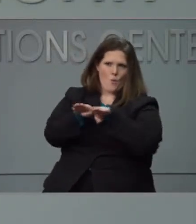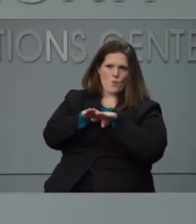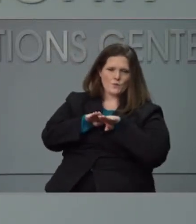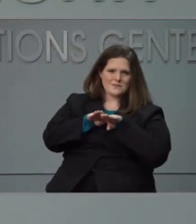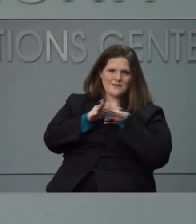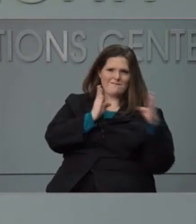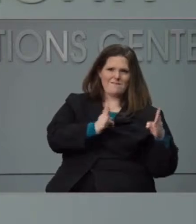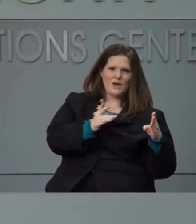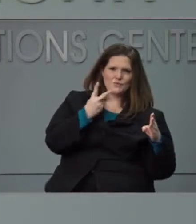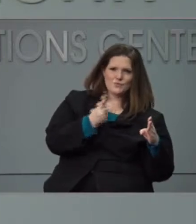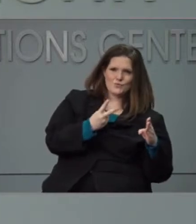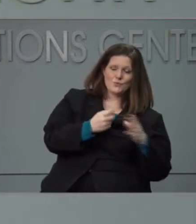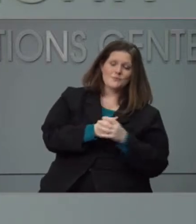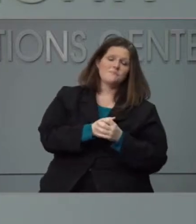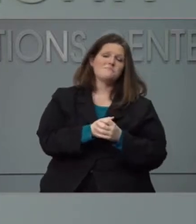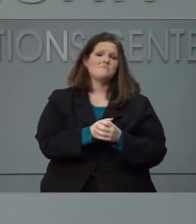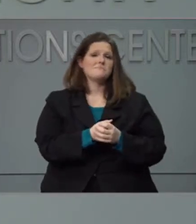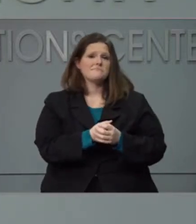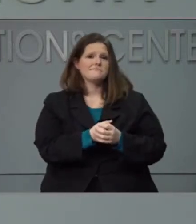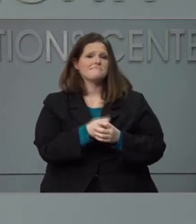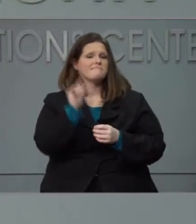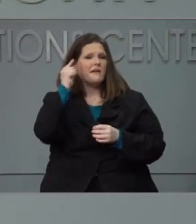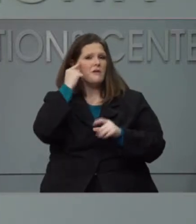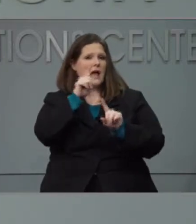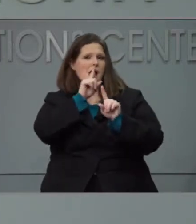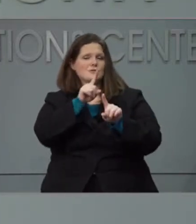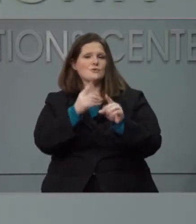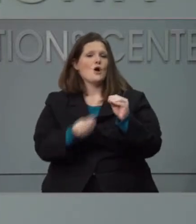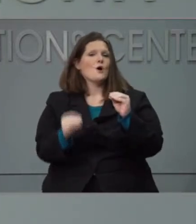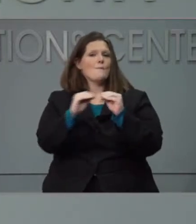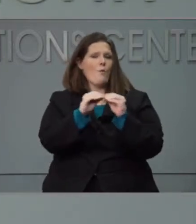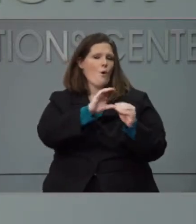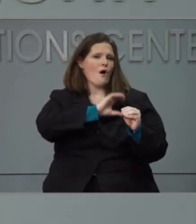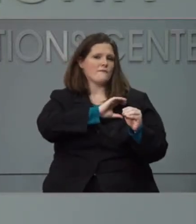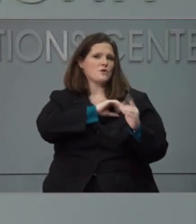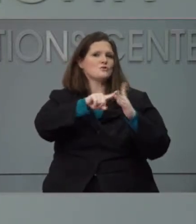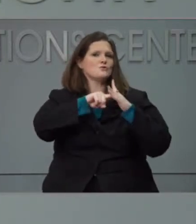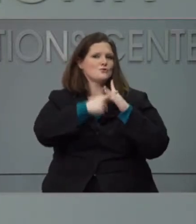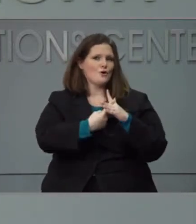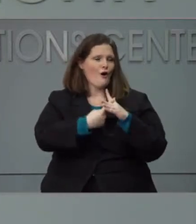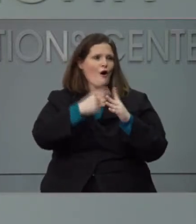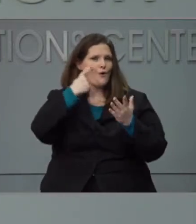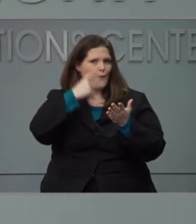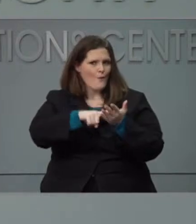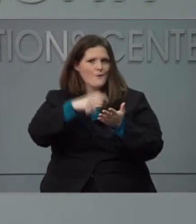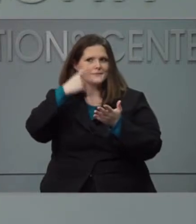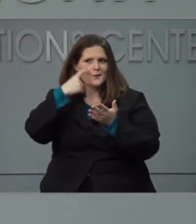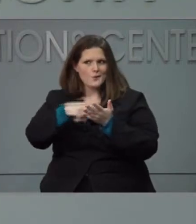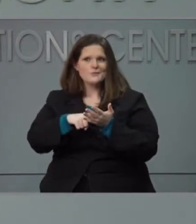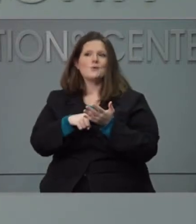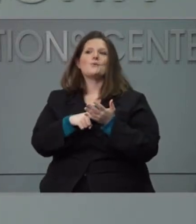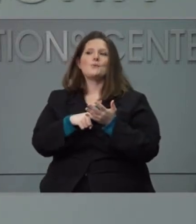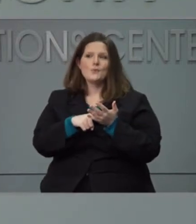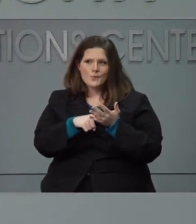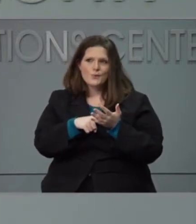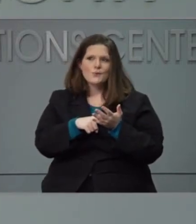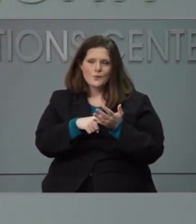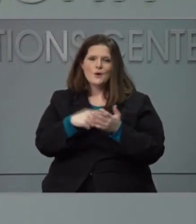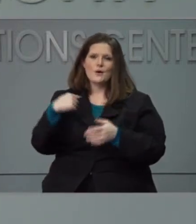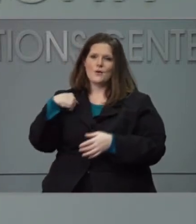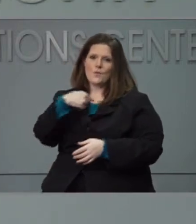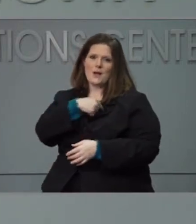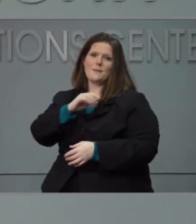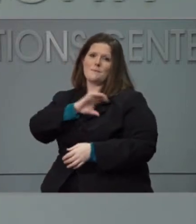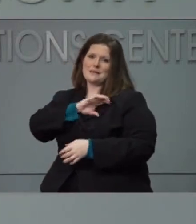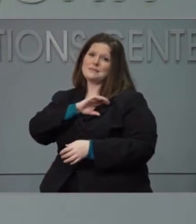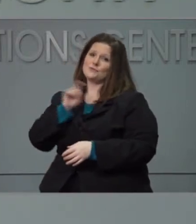More and more law enforcement across the state are beginning to recognize that it is important for them to play a role